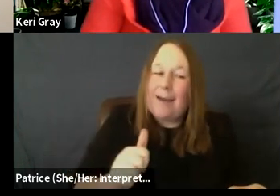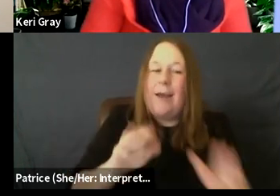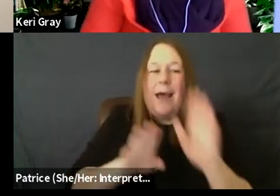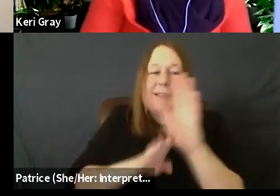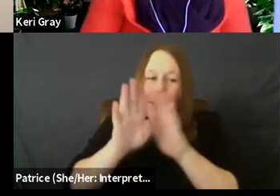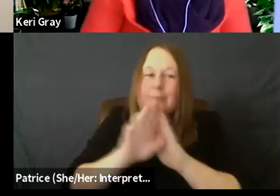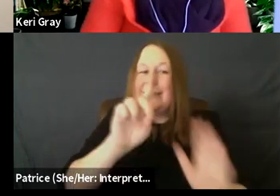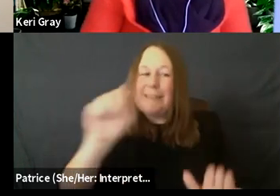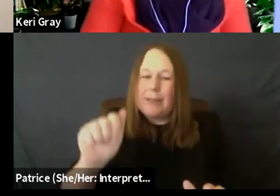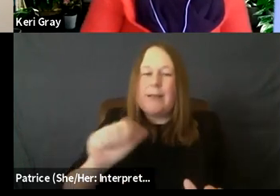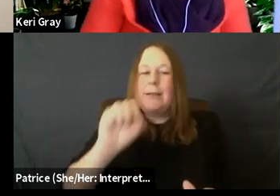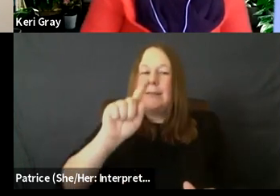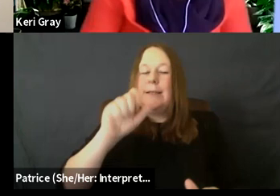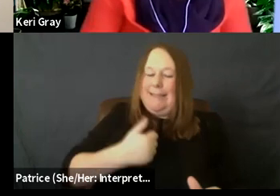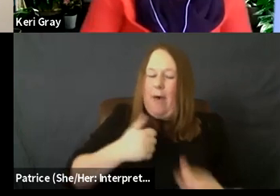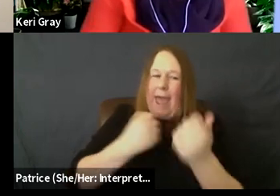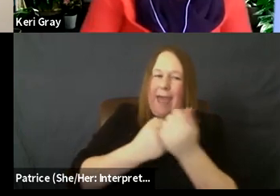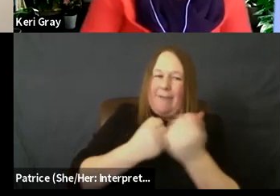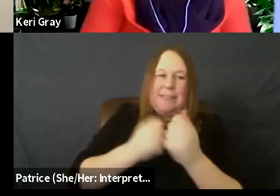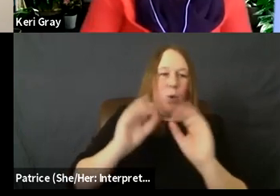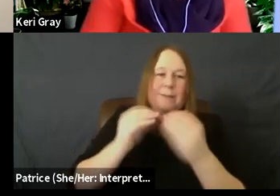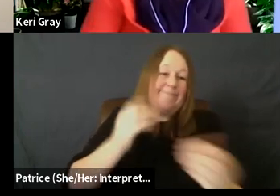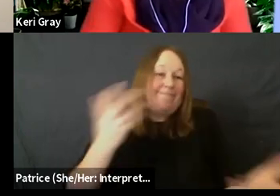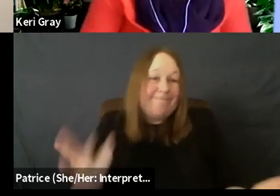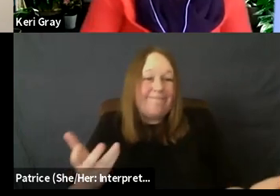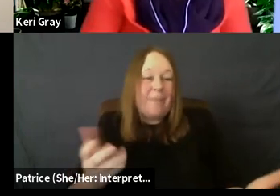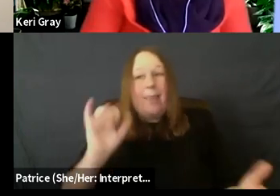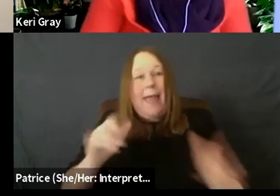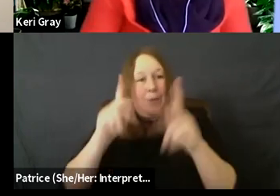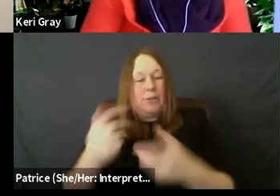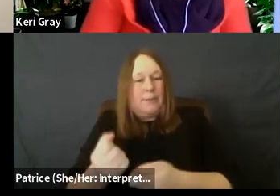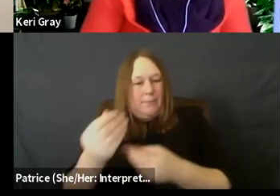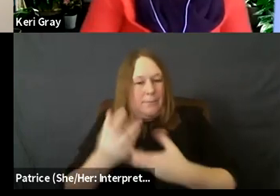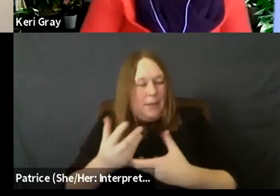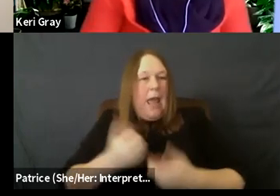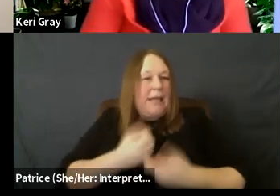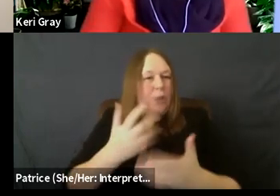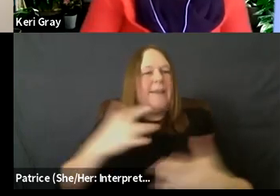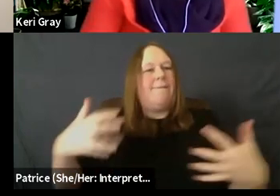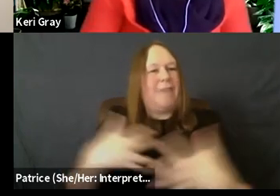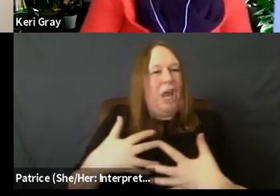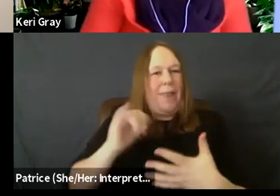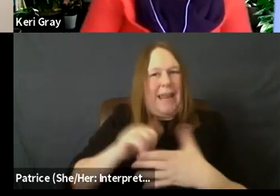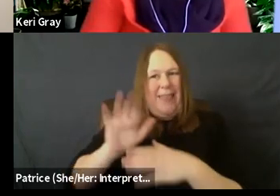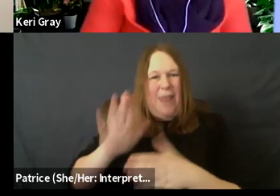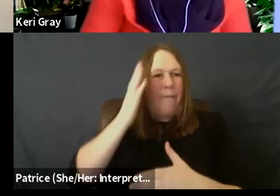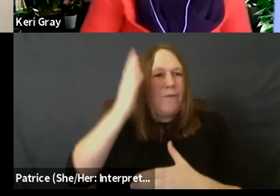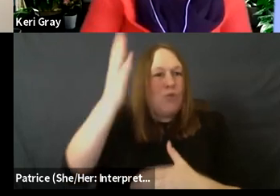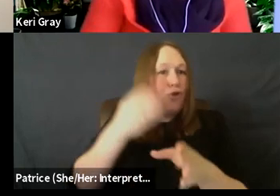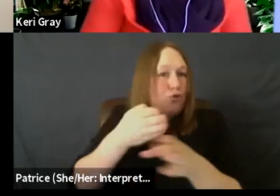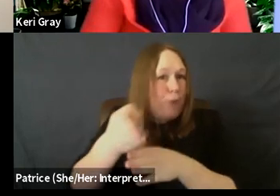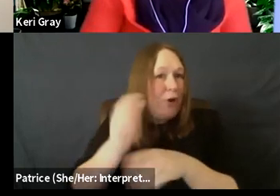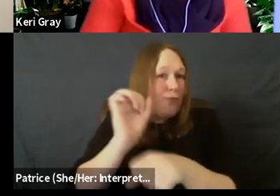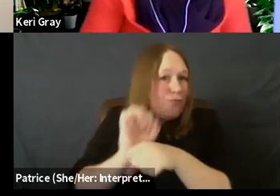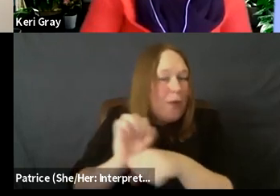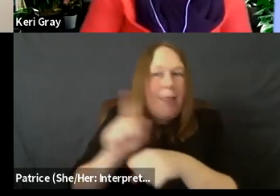developmental disabilities self-advocacy organization. This person expressed a fear that in their future career, they